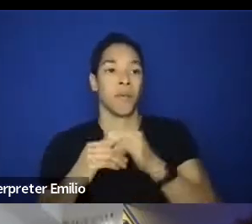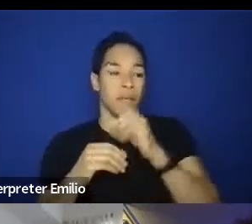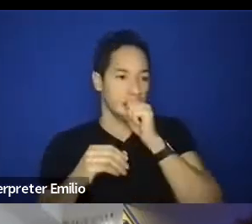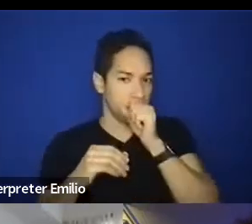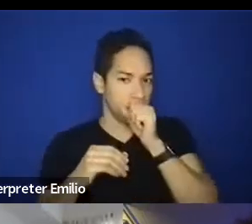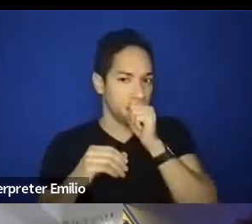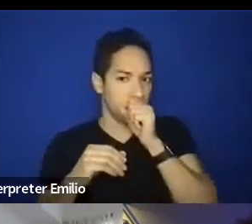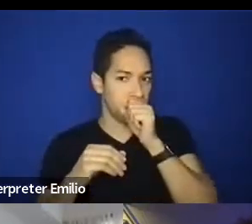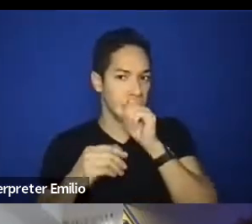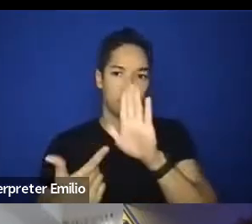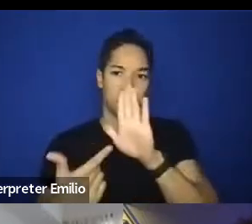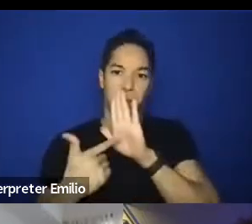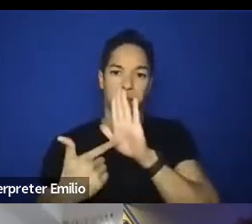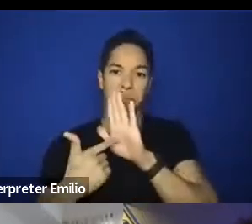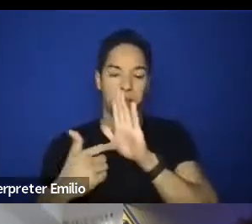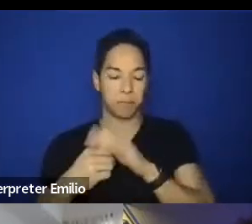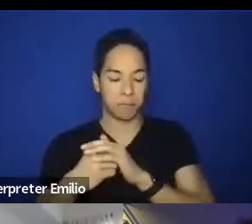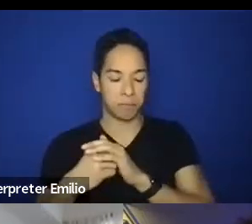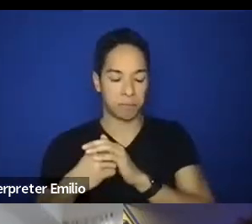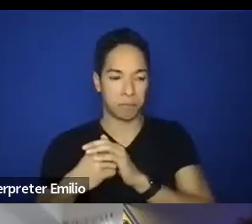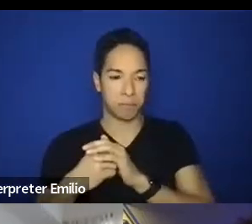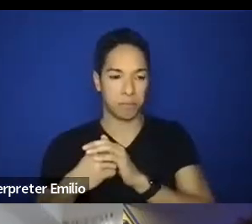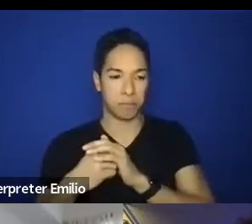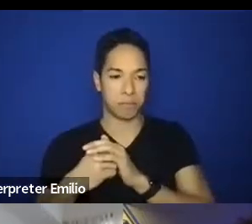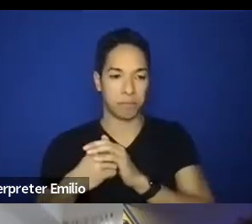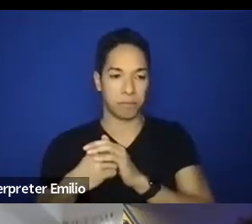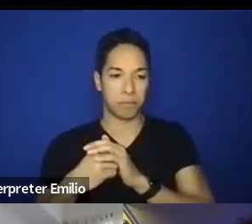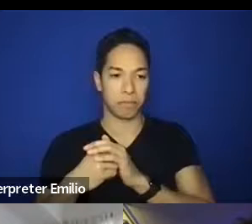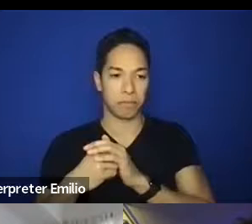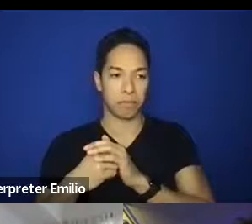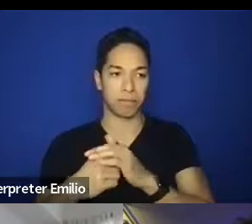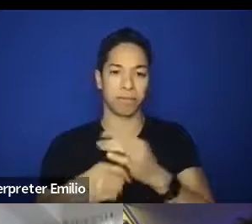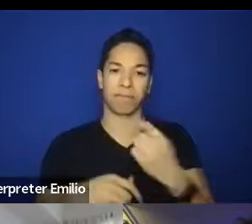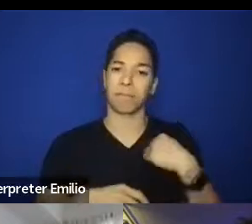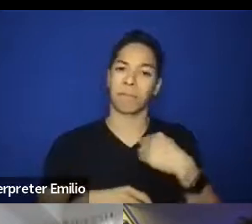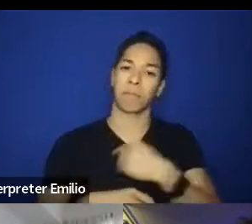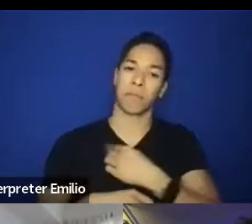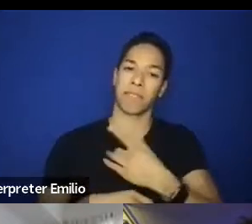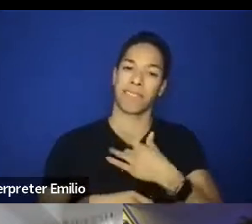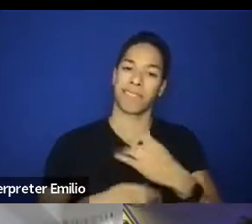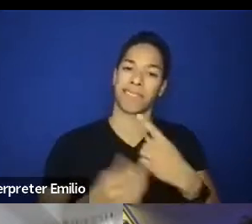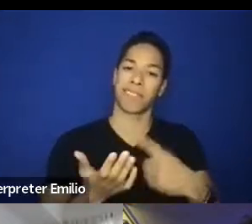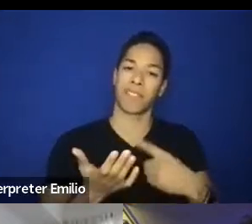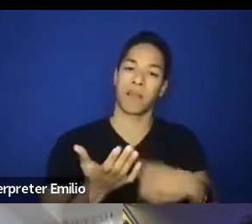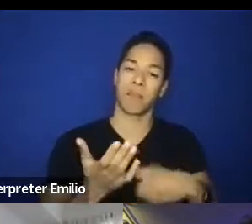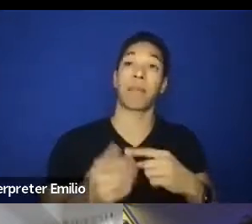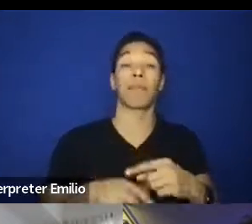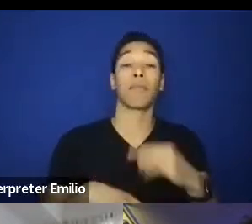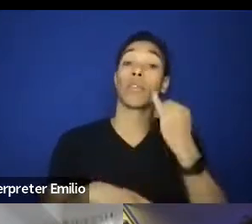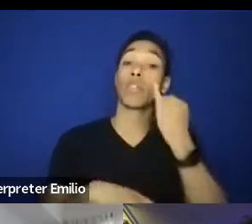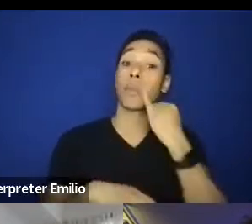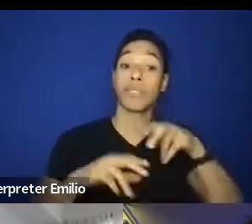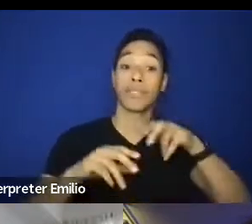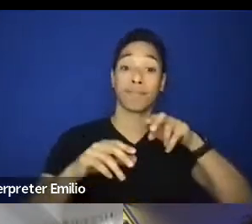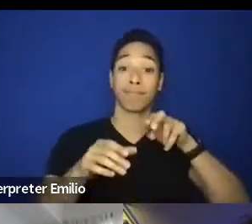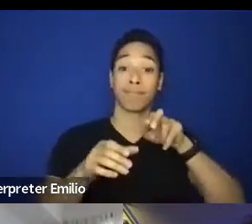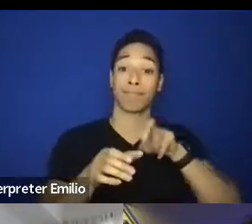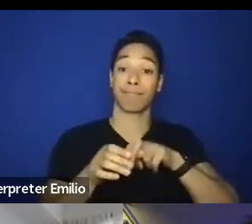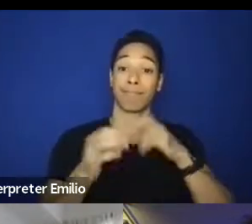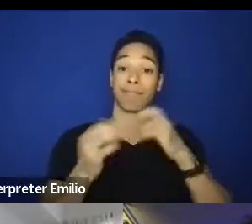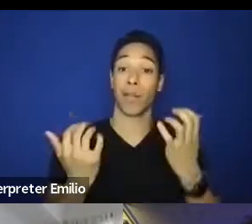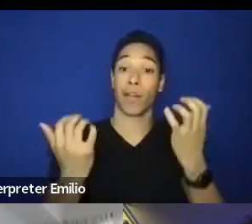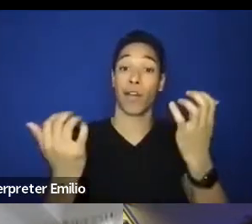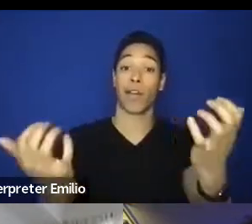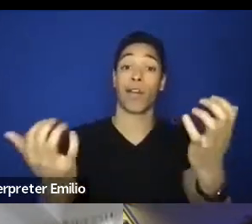Or examples, I should say. We always talk about, if we're in an audience, the number